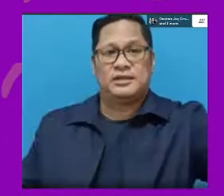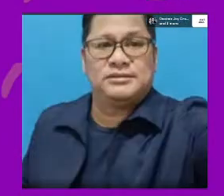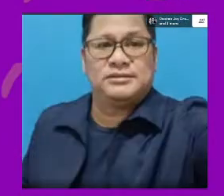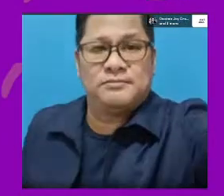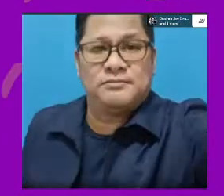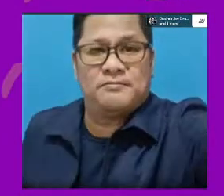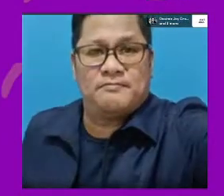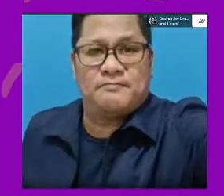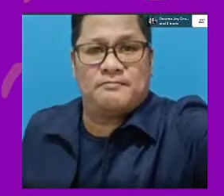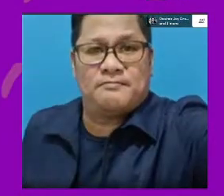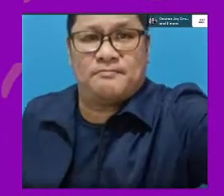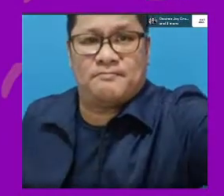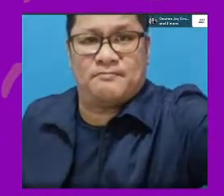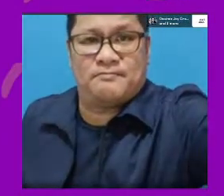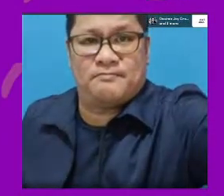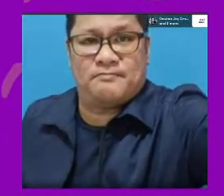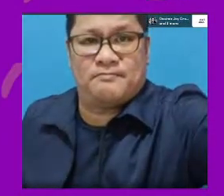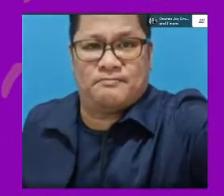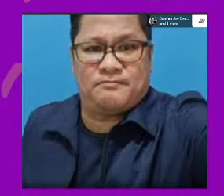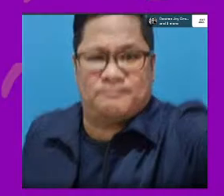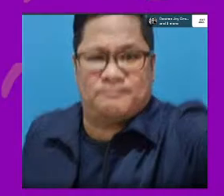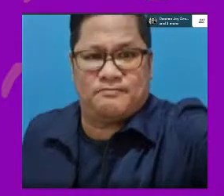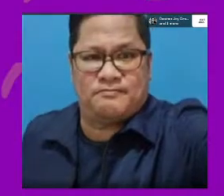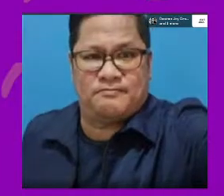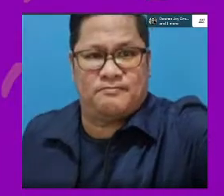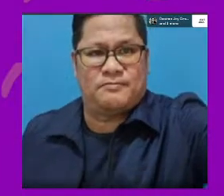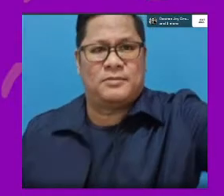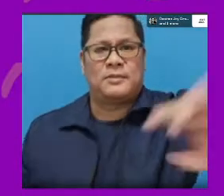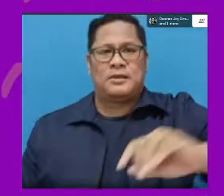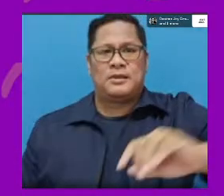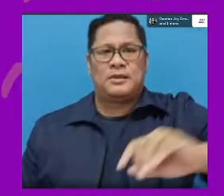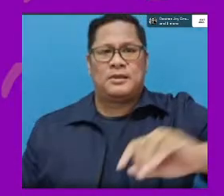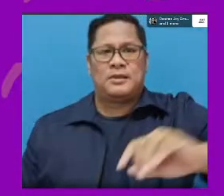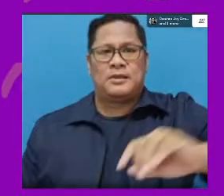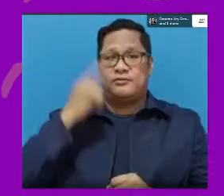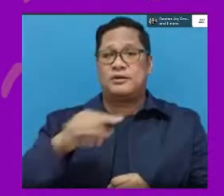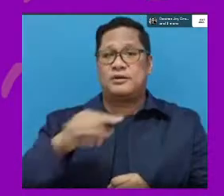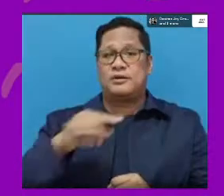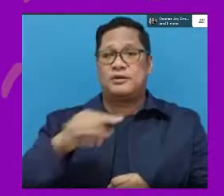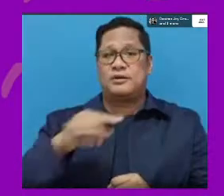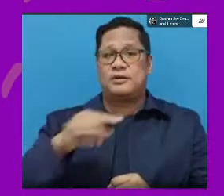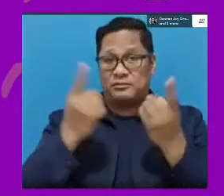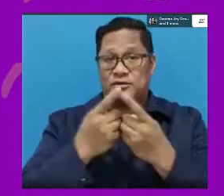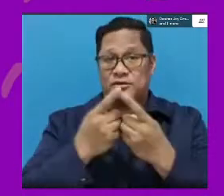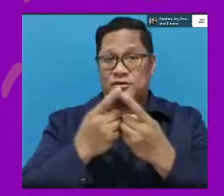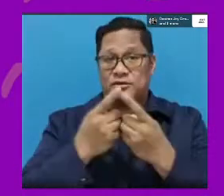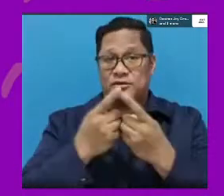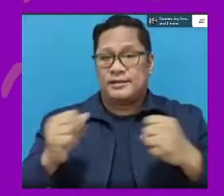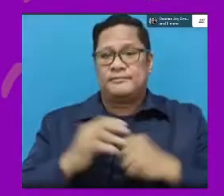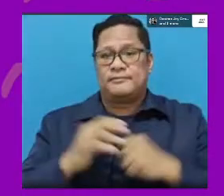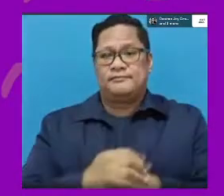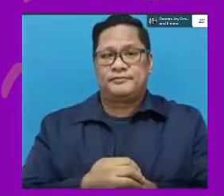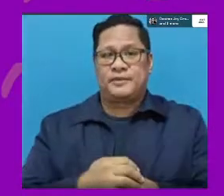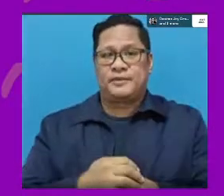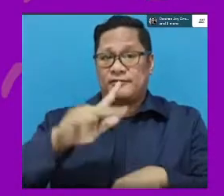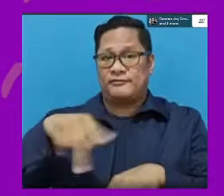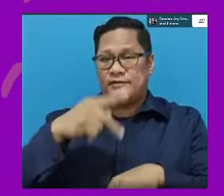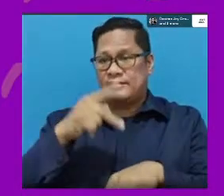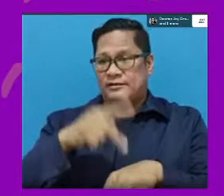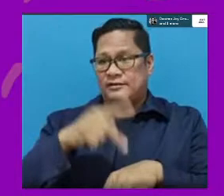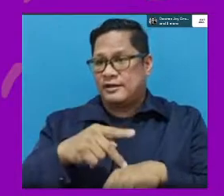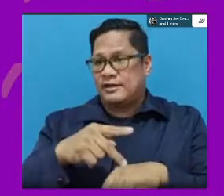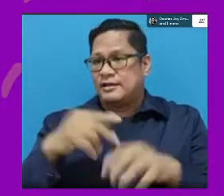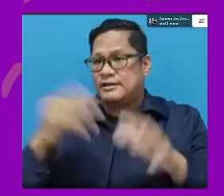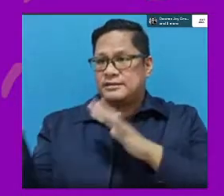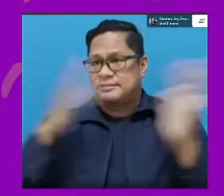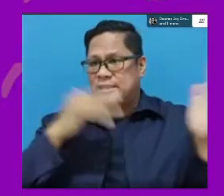with the support of the New Zealand Foreign Affairs and Trade, the Department of Health, the Philippine Disaster for